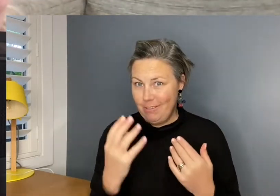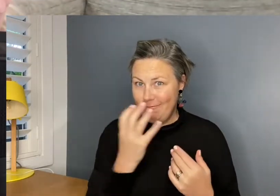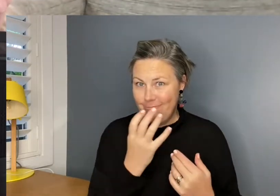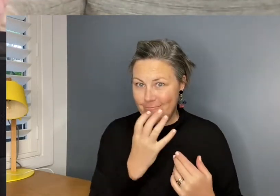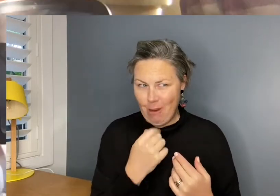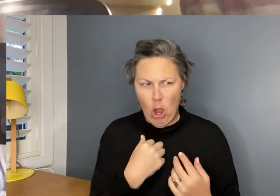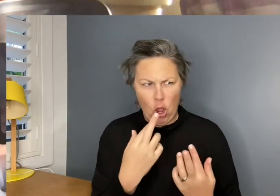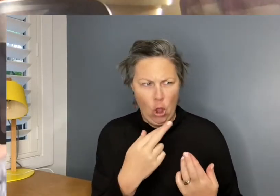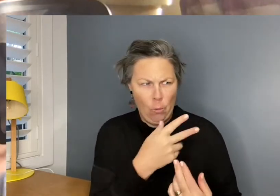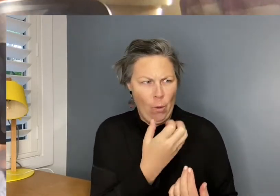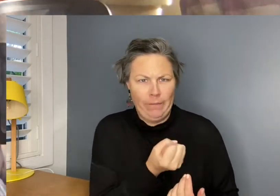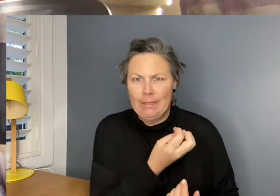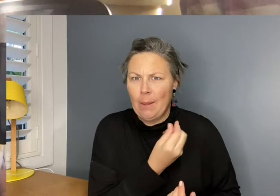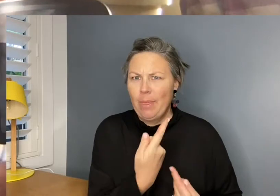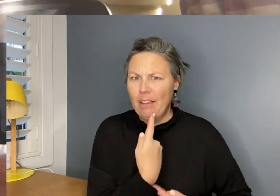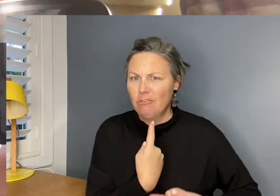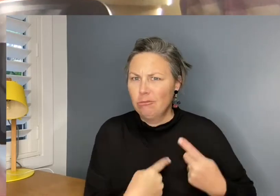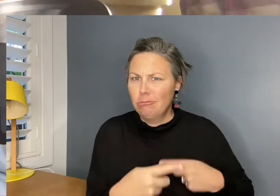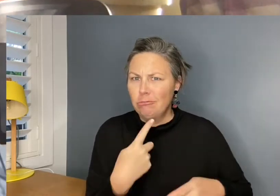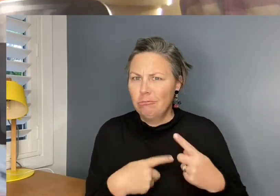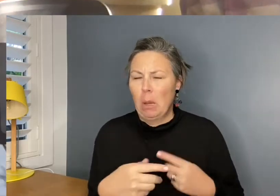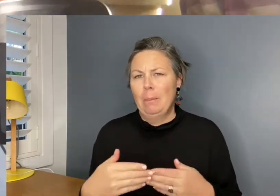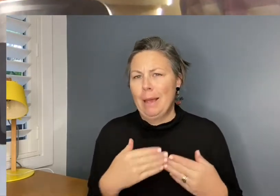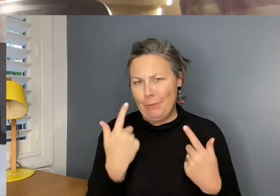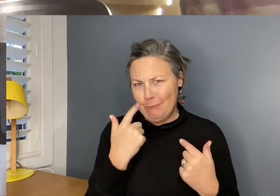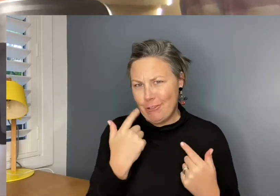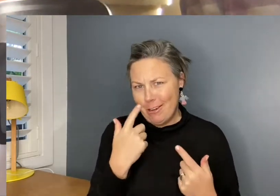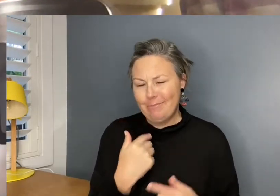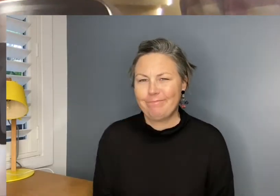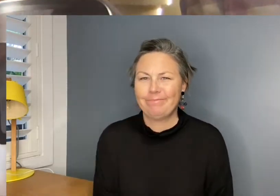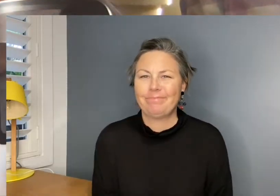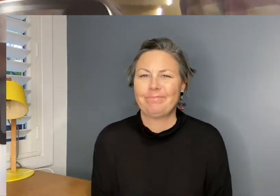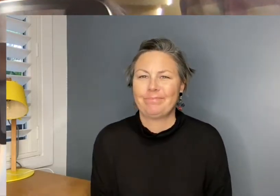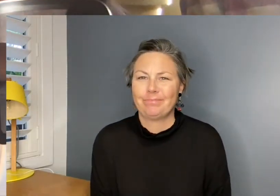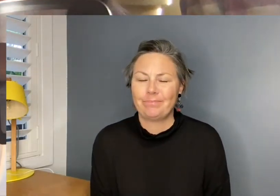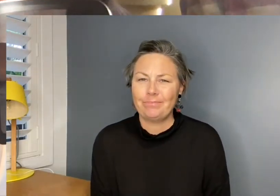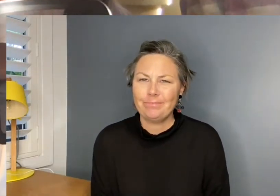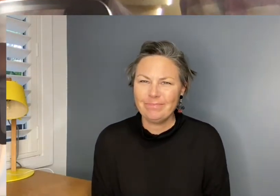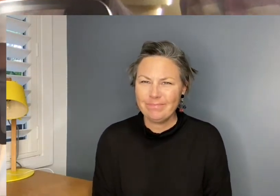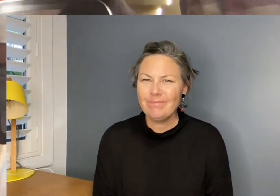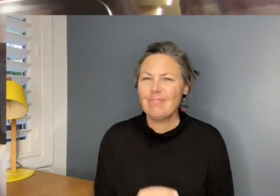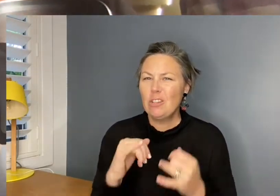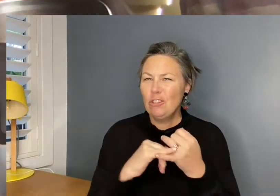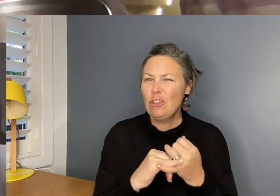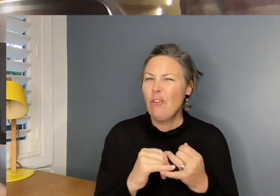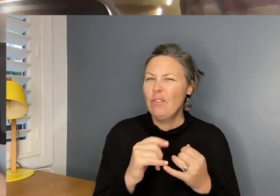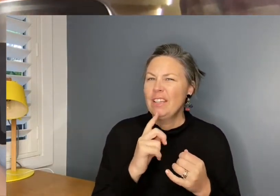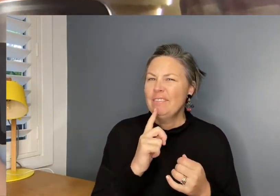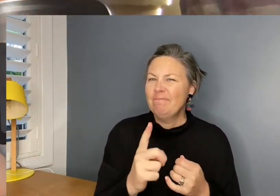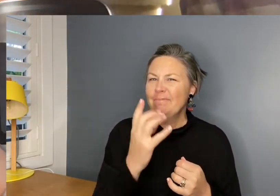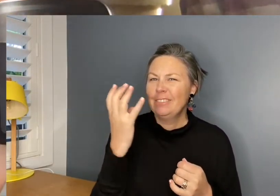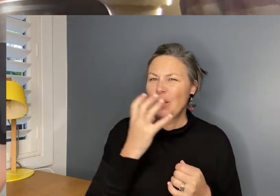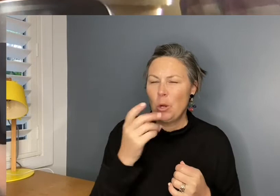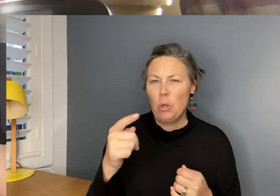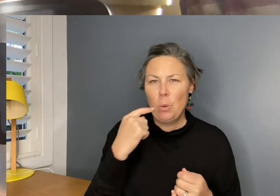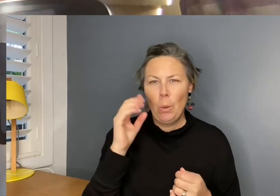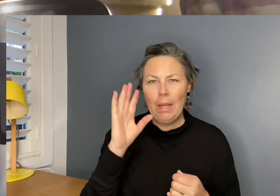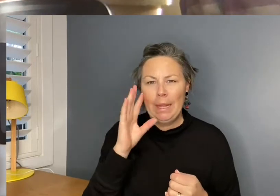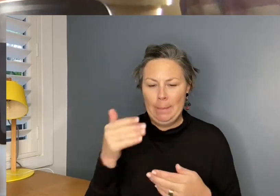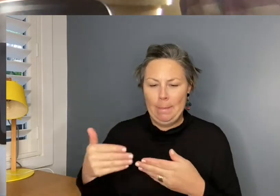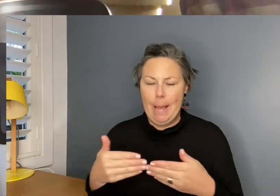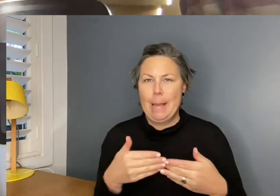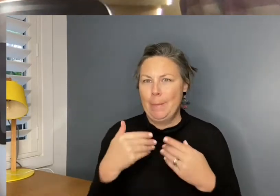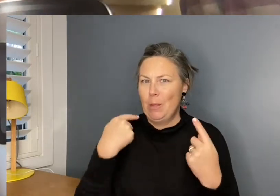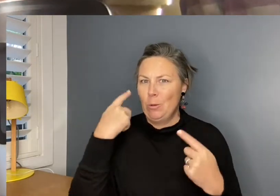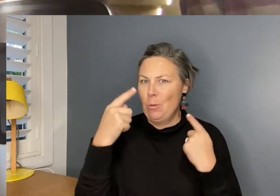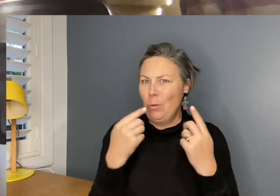for me, my love. I'll do my best. You're going to hear lots of little baby sounds in this episode, guys. Here